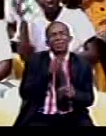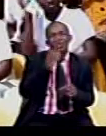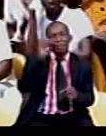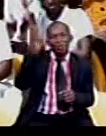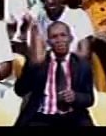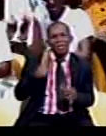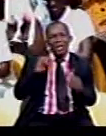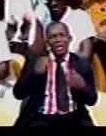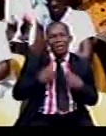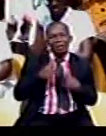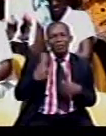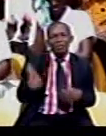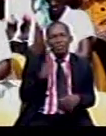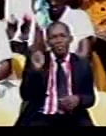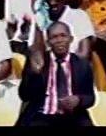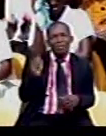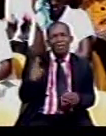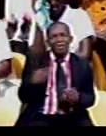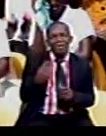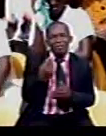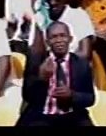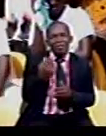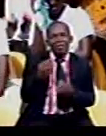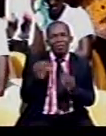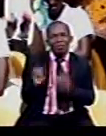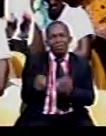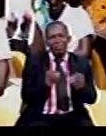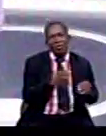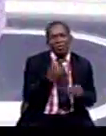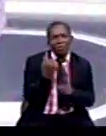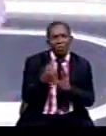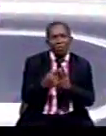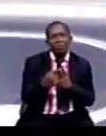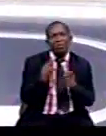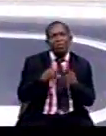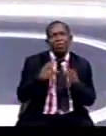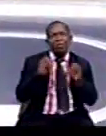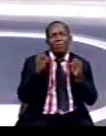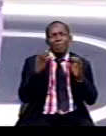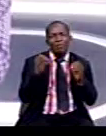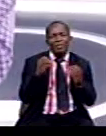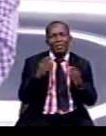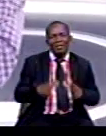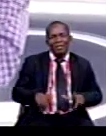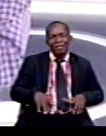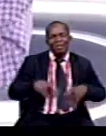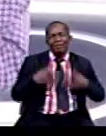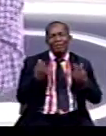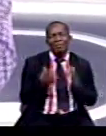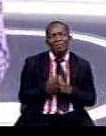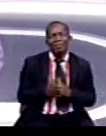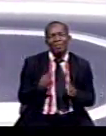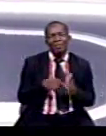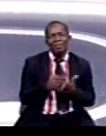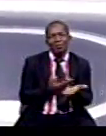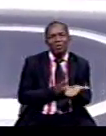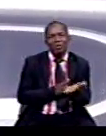Christ and raising many. This morning I have a simple message for you, my dear